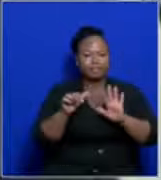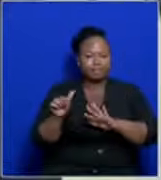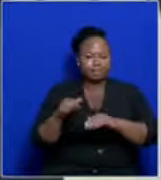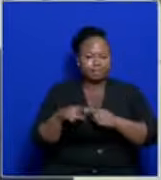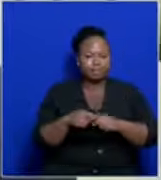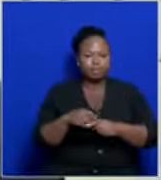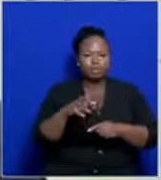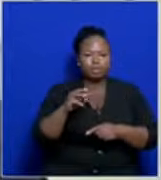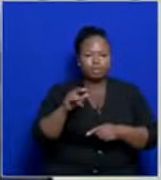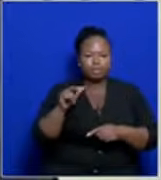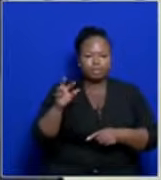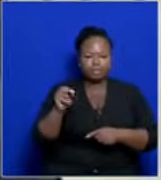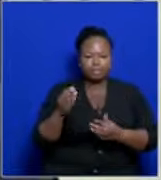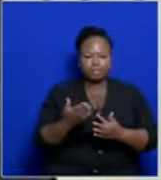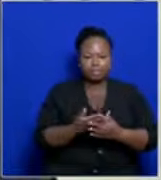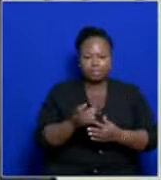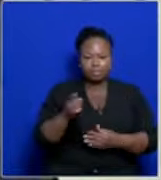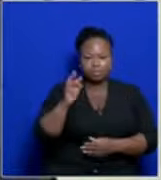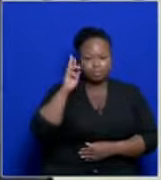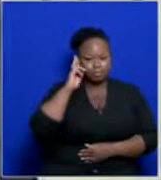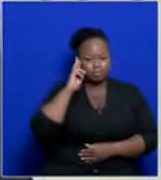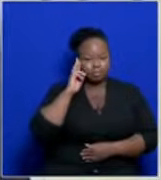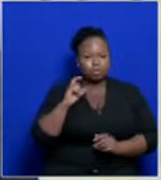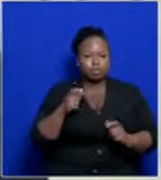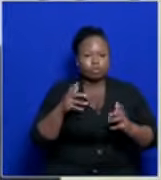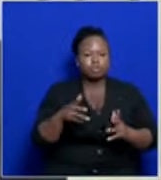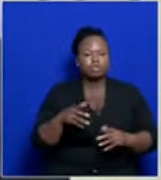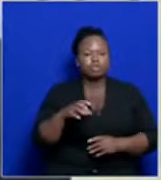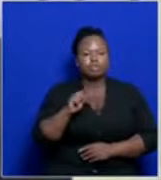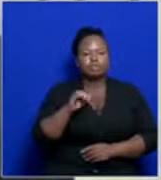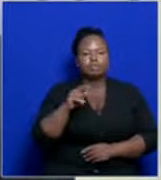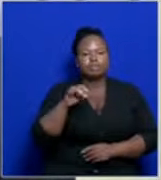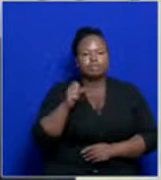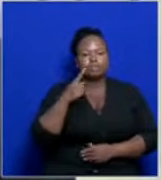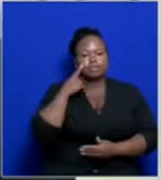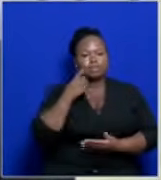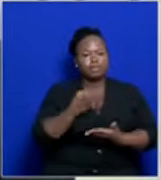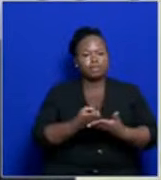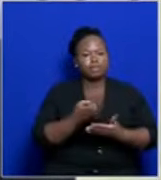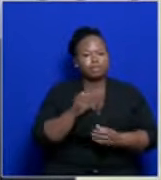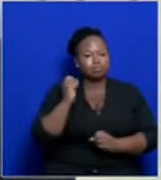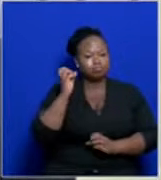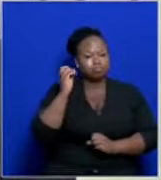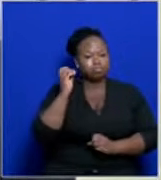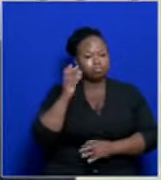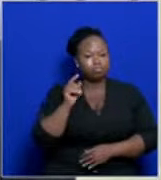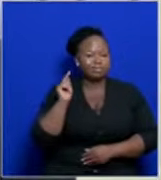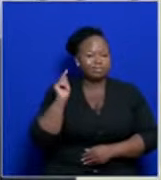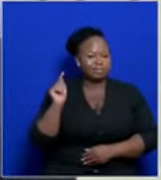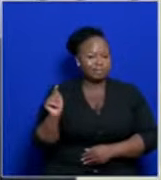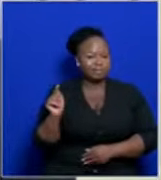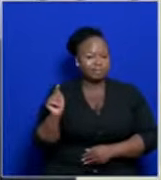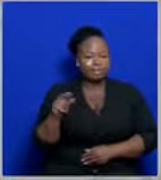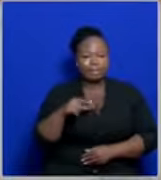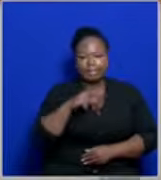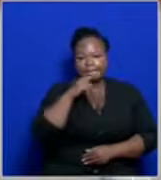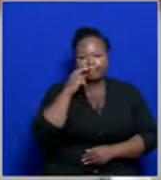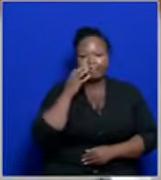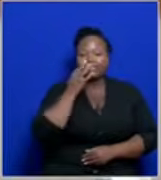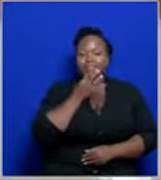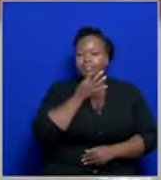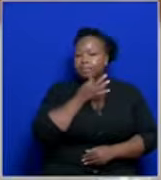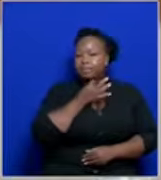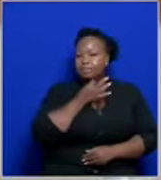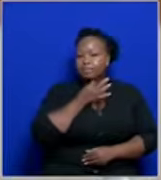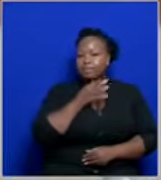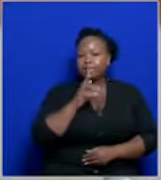that when Commissioner Spies testified, he named it, he said it was a Mayerton case,